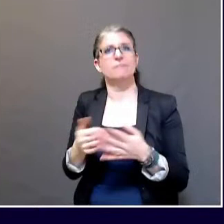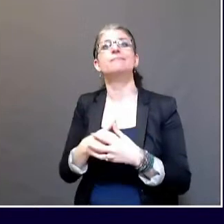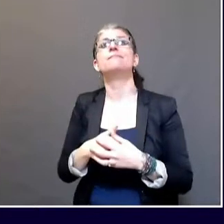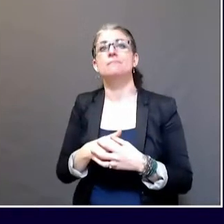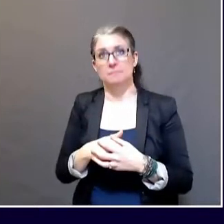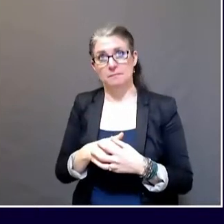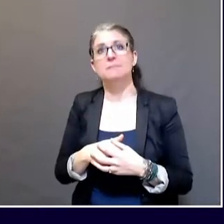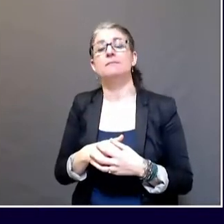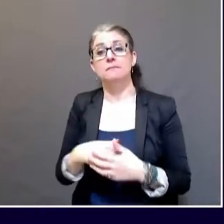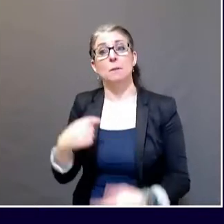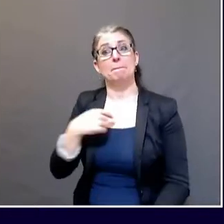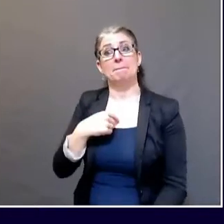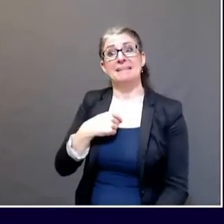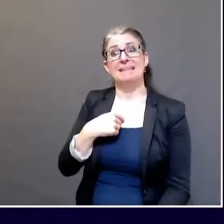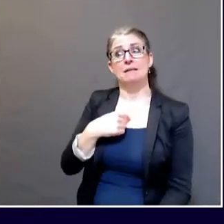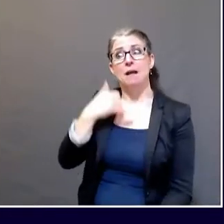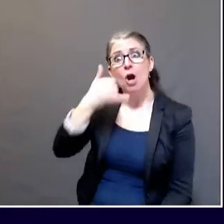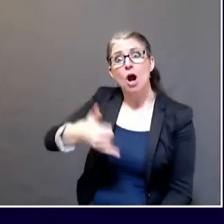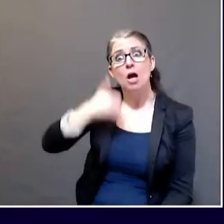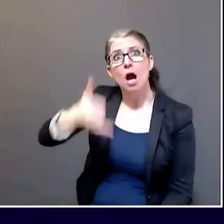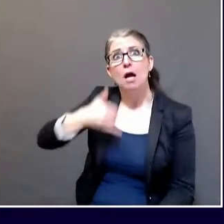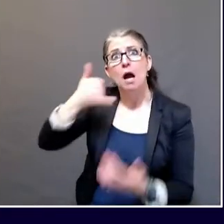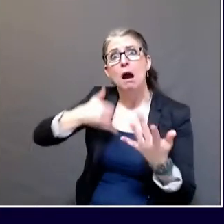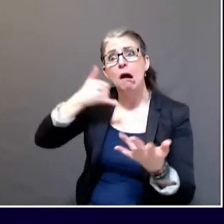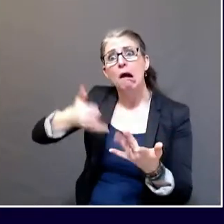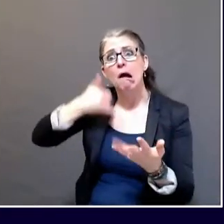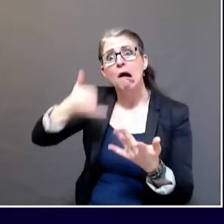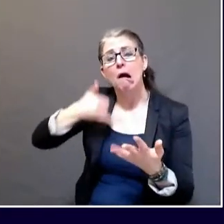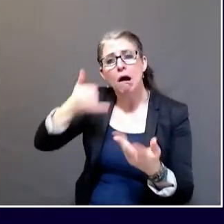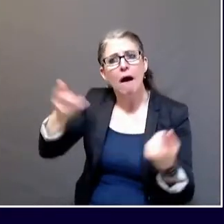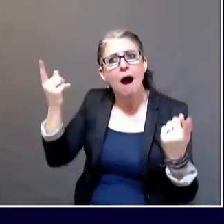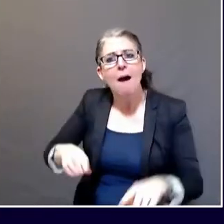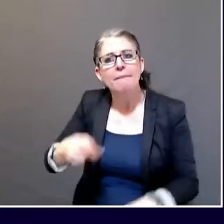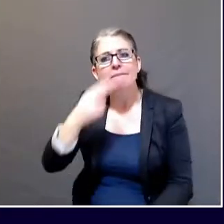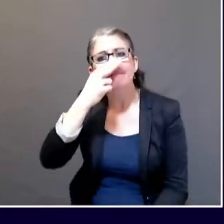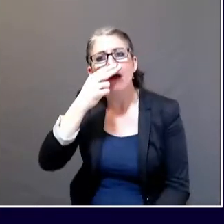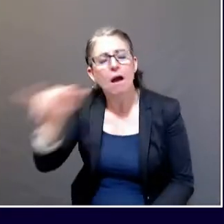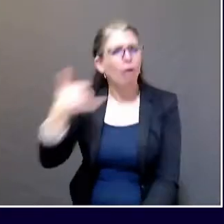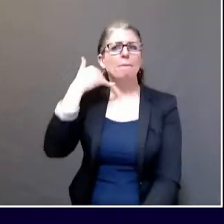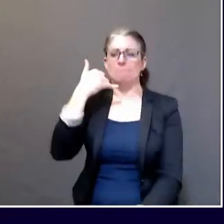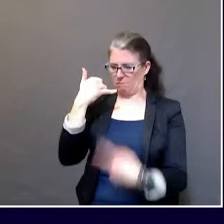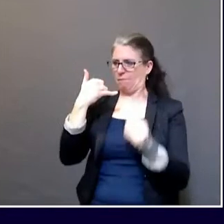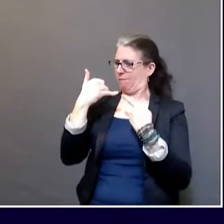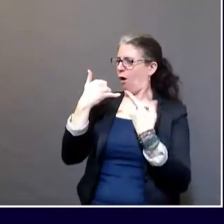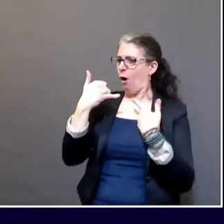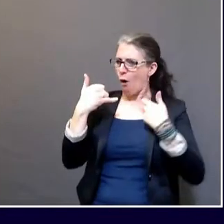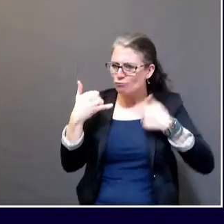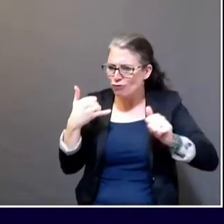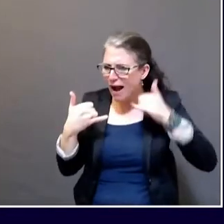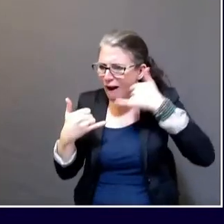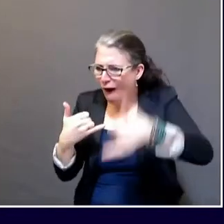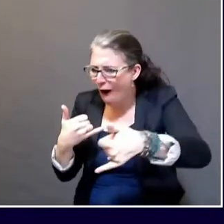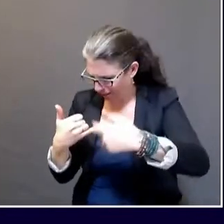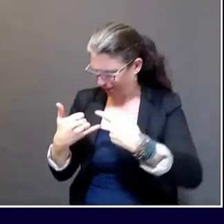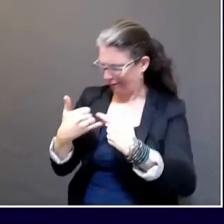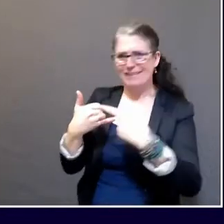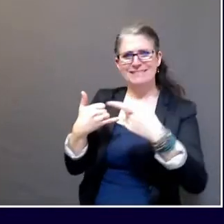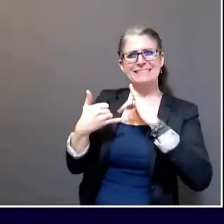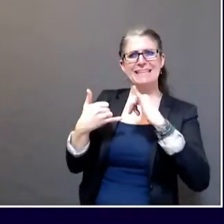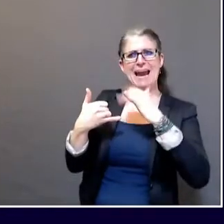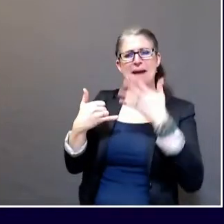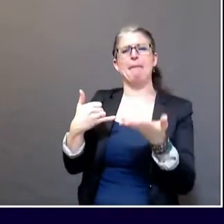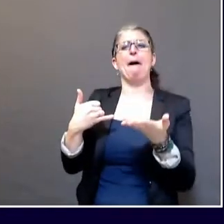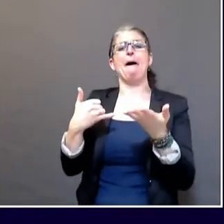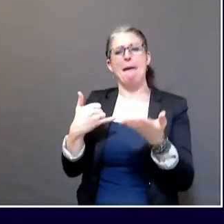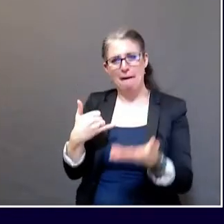If you're not able to get through, find times during off hours, early mornings, close of the business, when there may be a little bit less demand on the